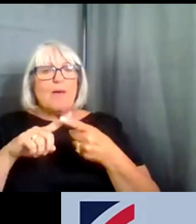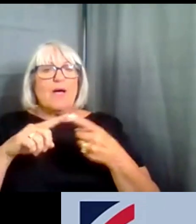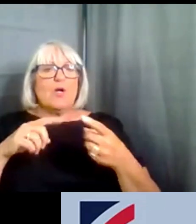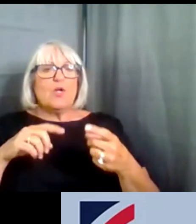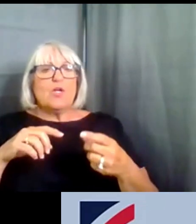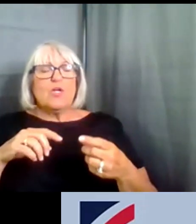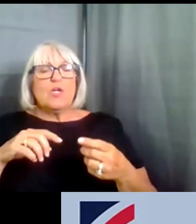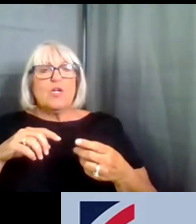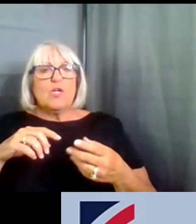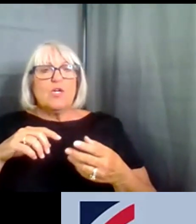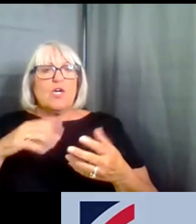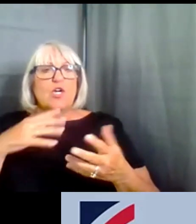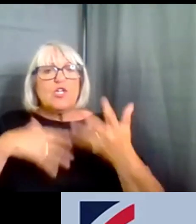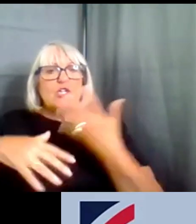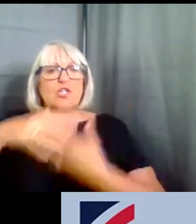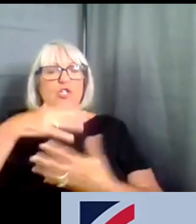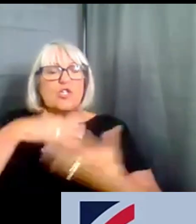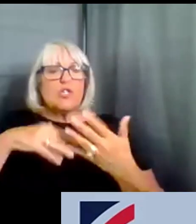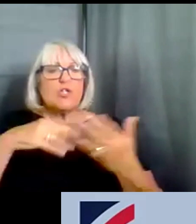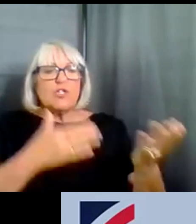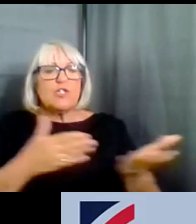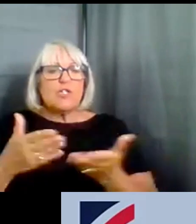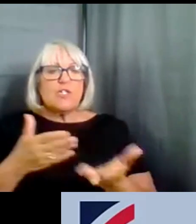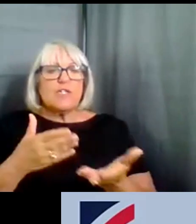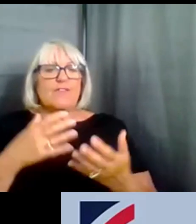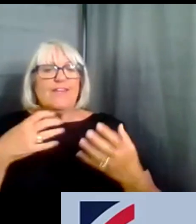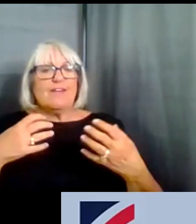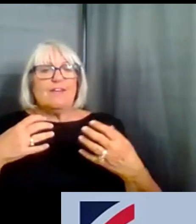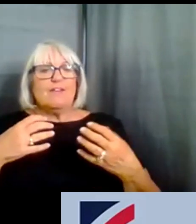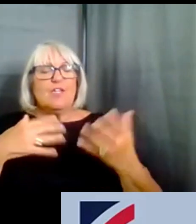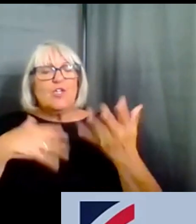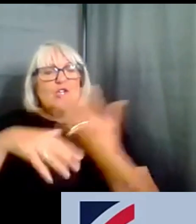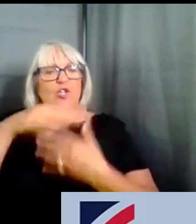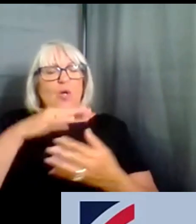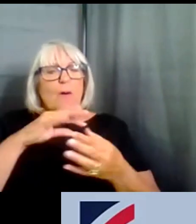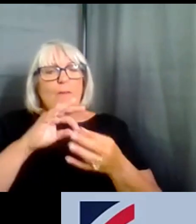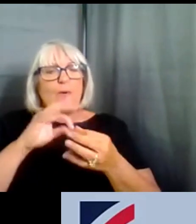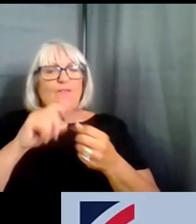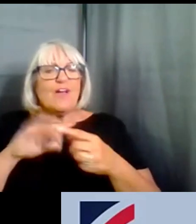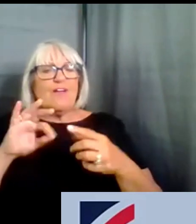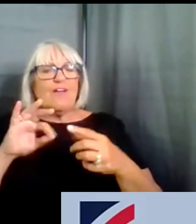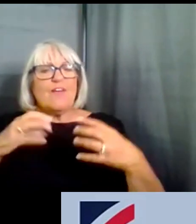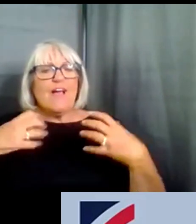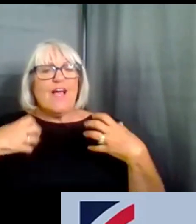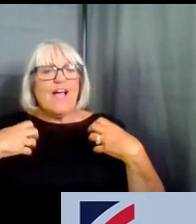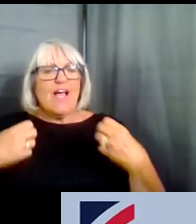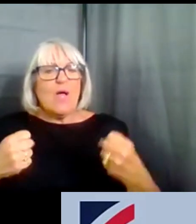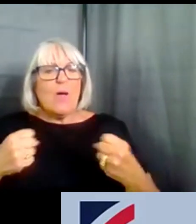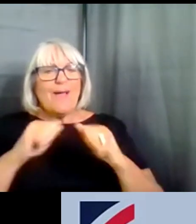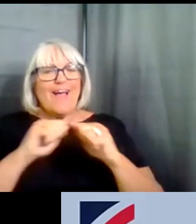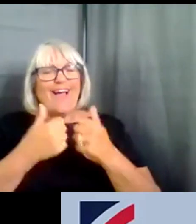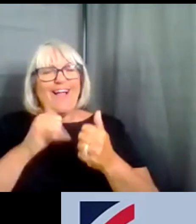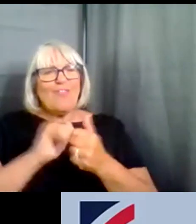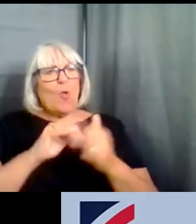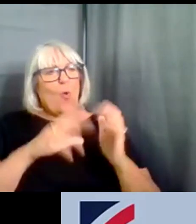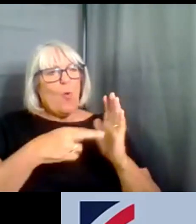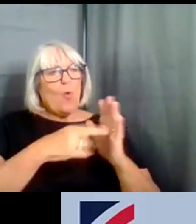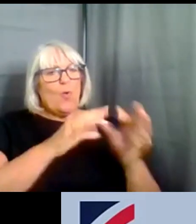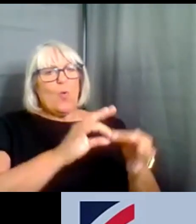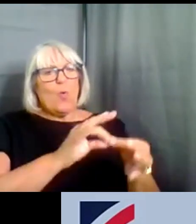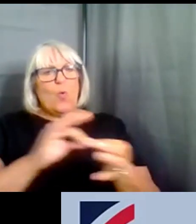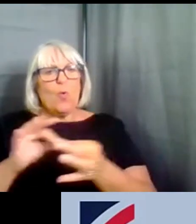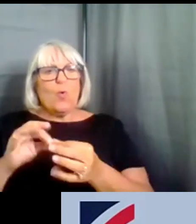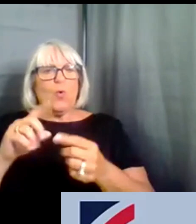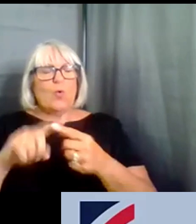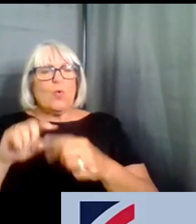and the way and the role that a workforce board plays in a state or in a community to encourage individuals and find pathways into